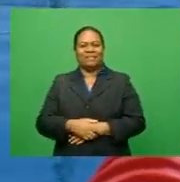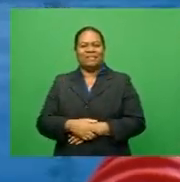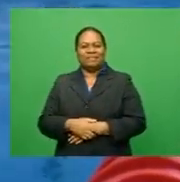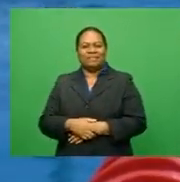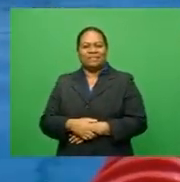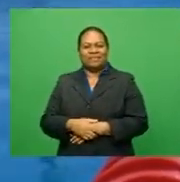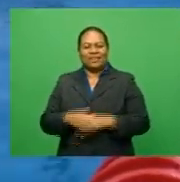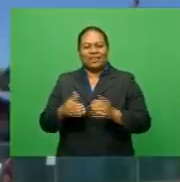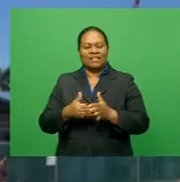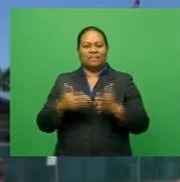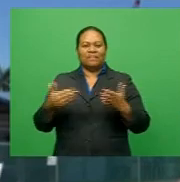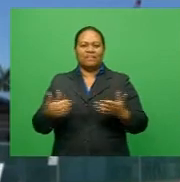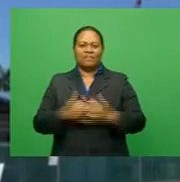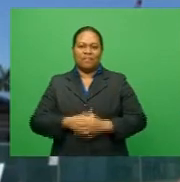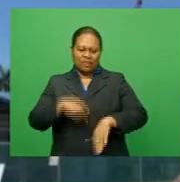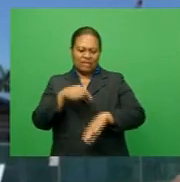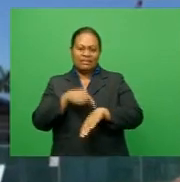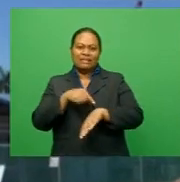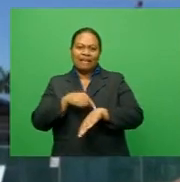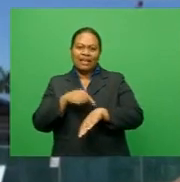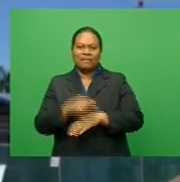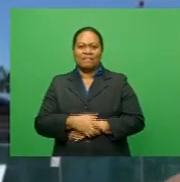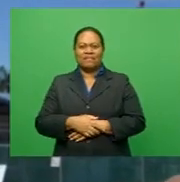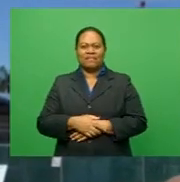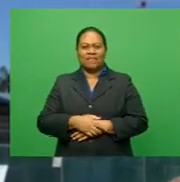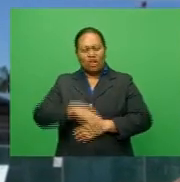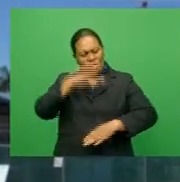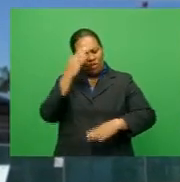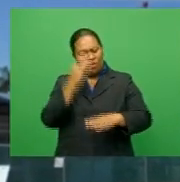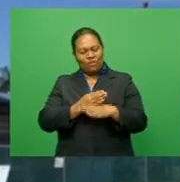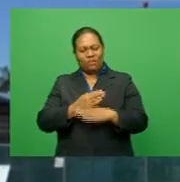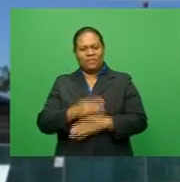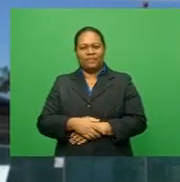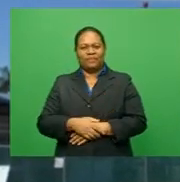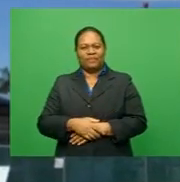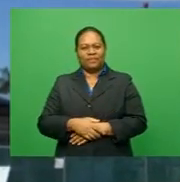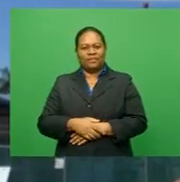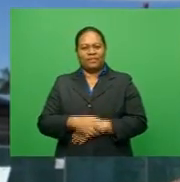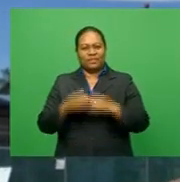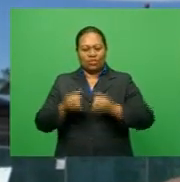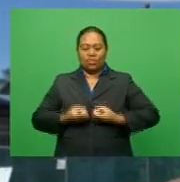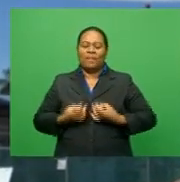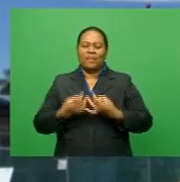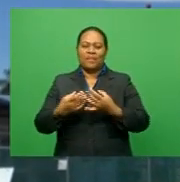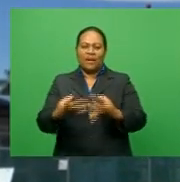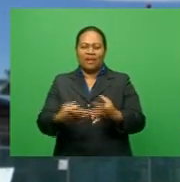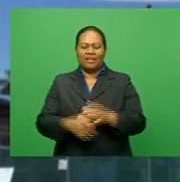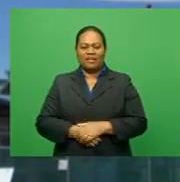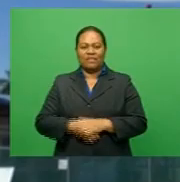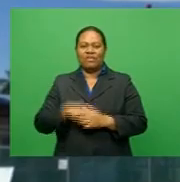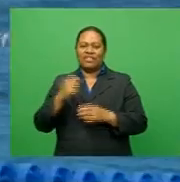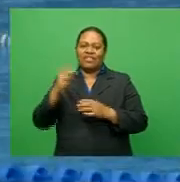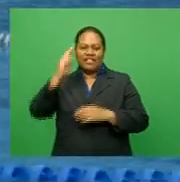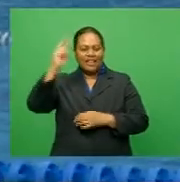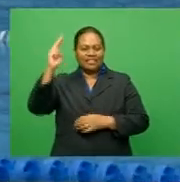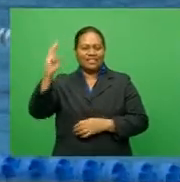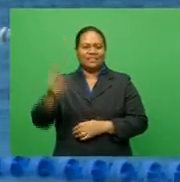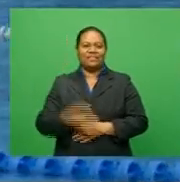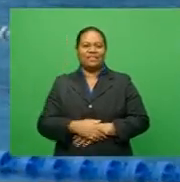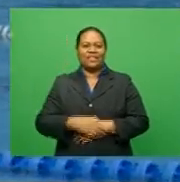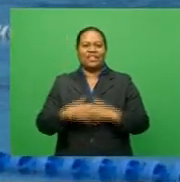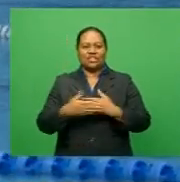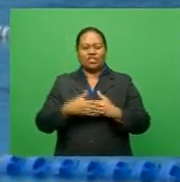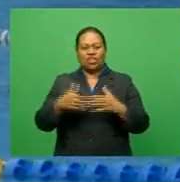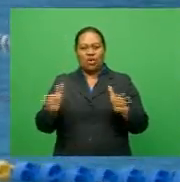but managed to do good times, and hopefully I can use this as a preparation for Open Nationals. The Open